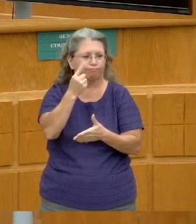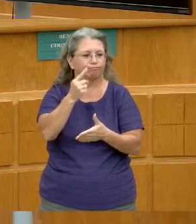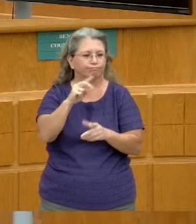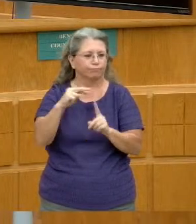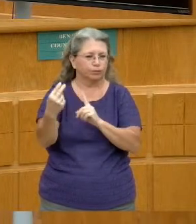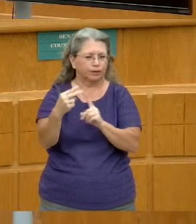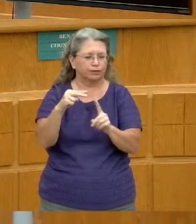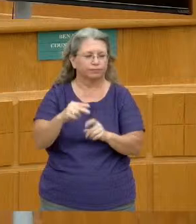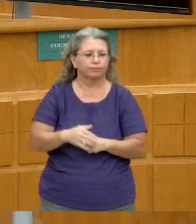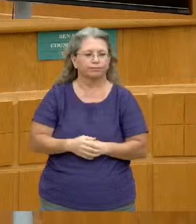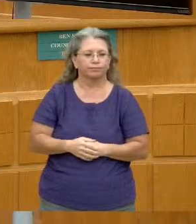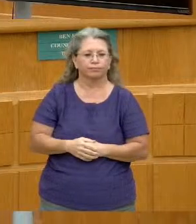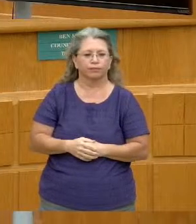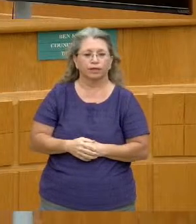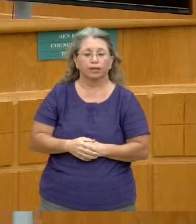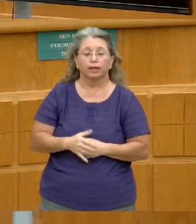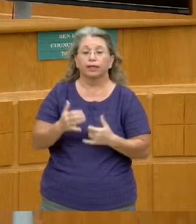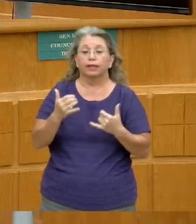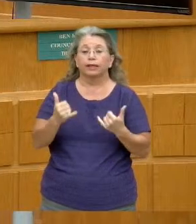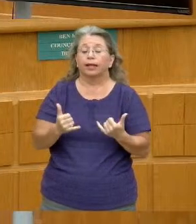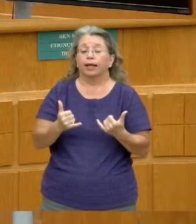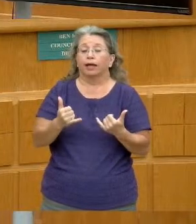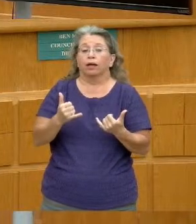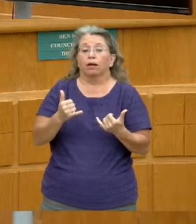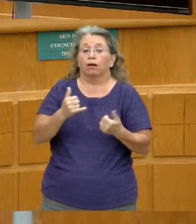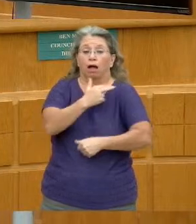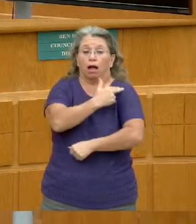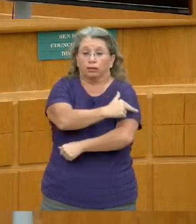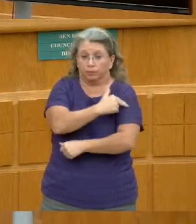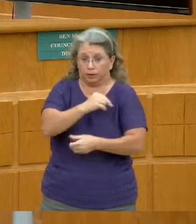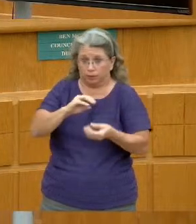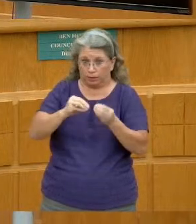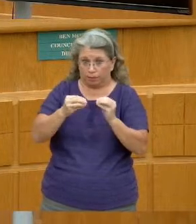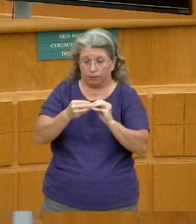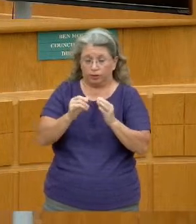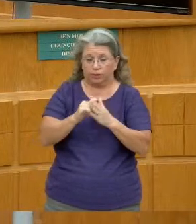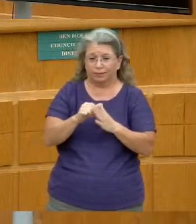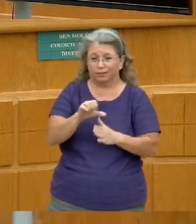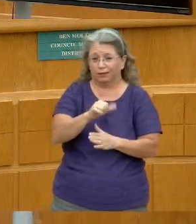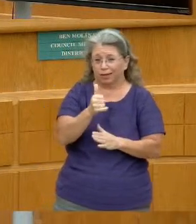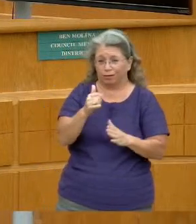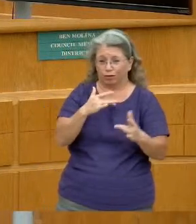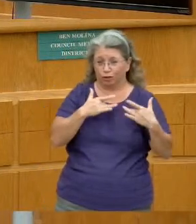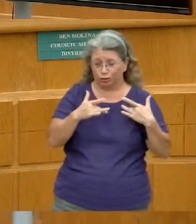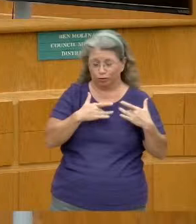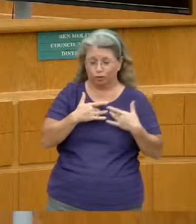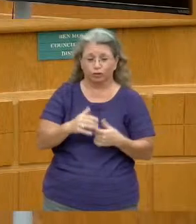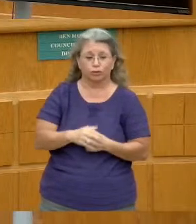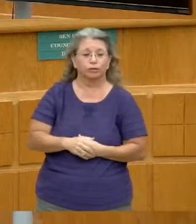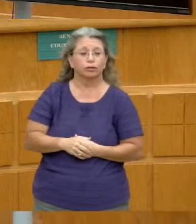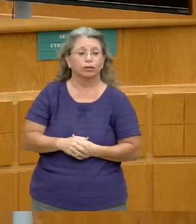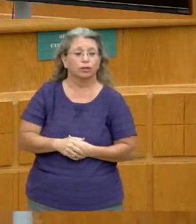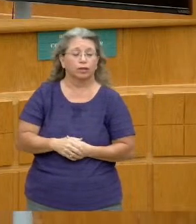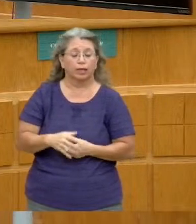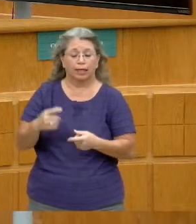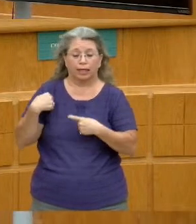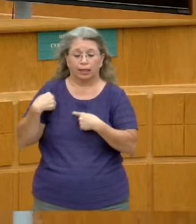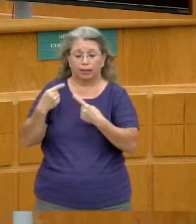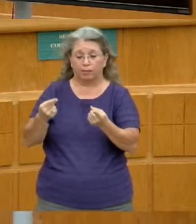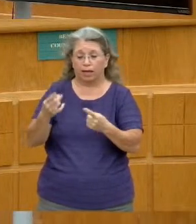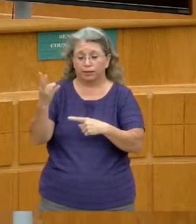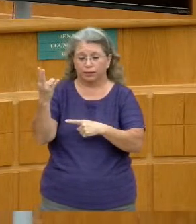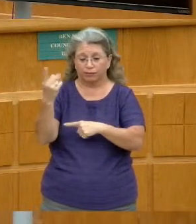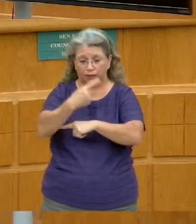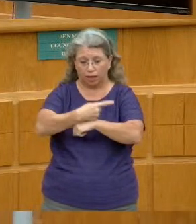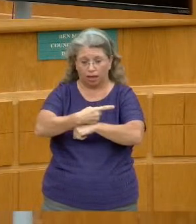Okay, hospitalization, that's another issue of concern on our next chart. And we have had in the past 7